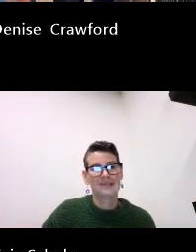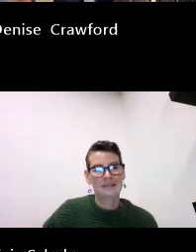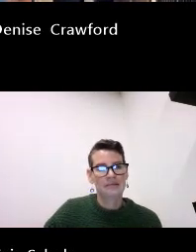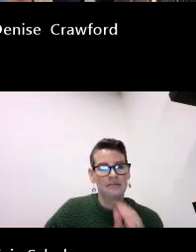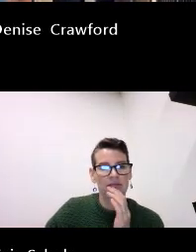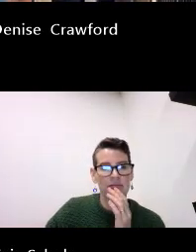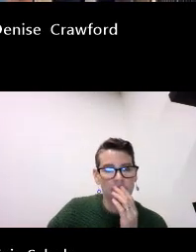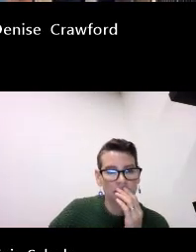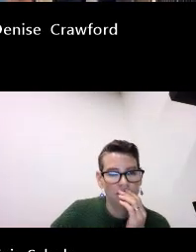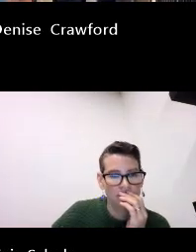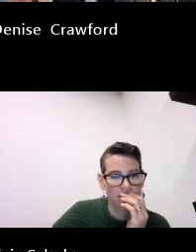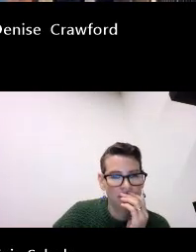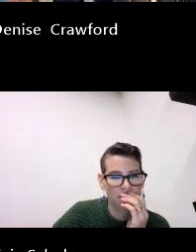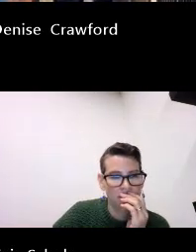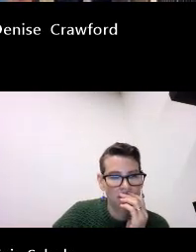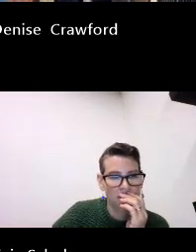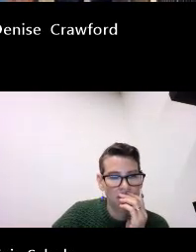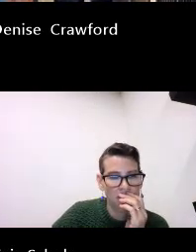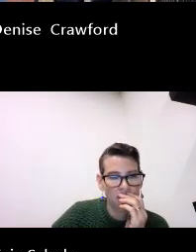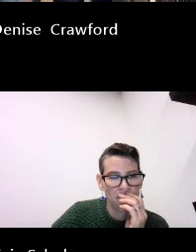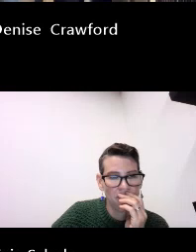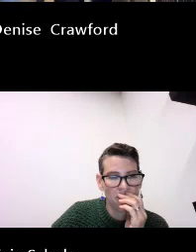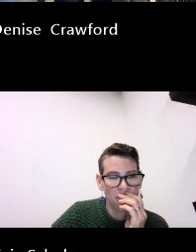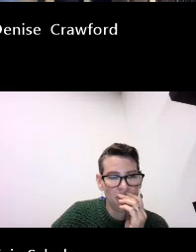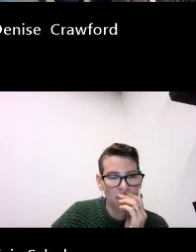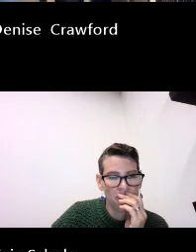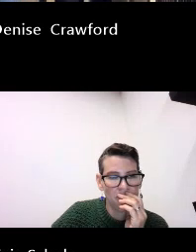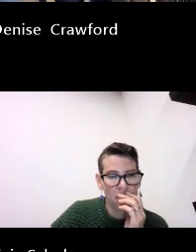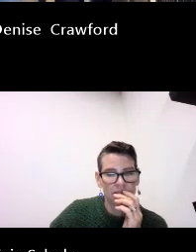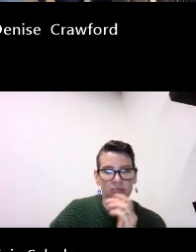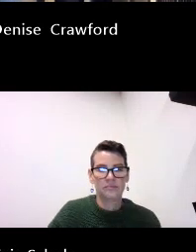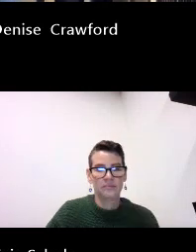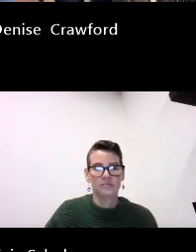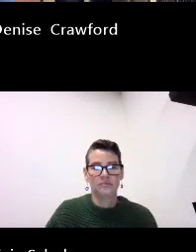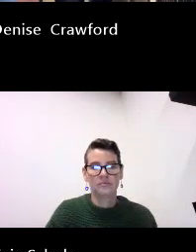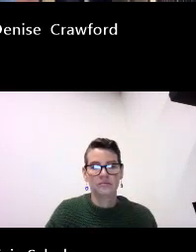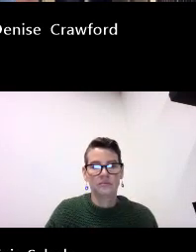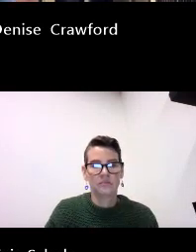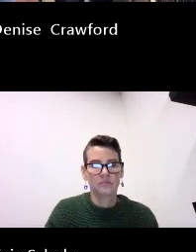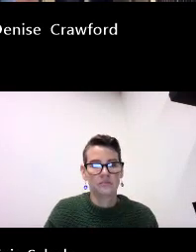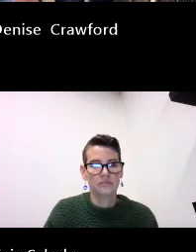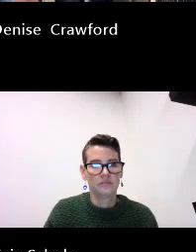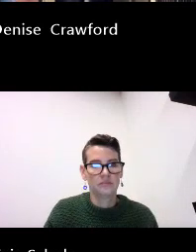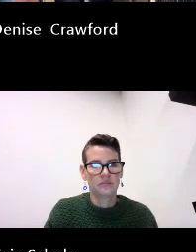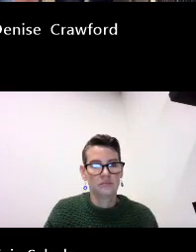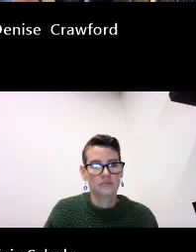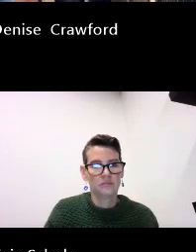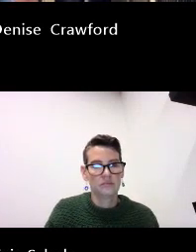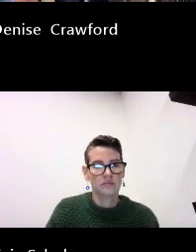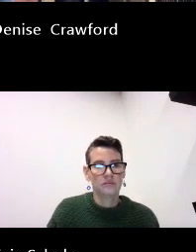myself, let me know. I have no qualms about being told to slow down.